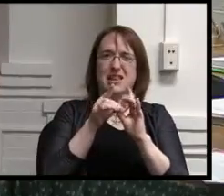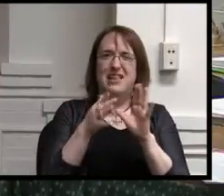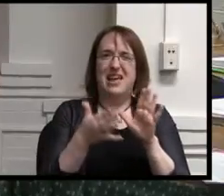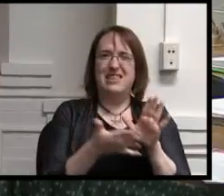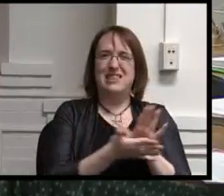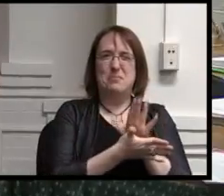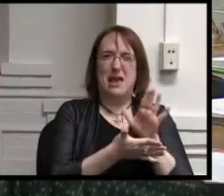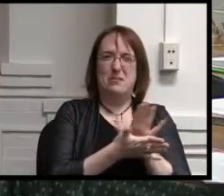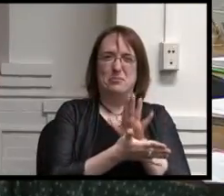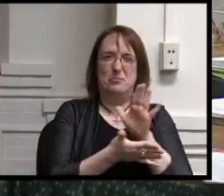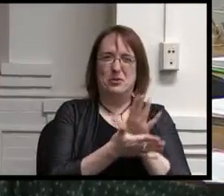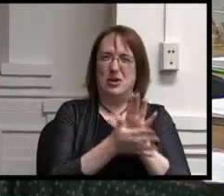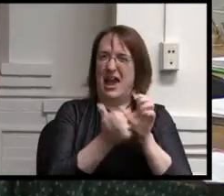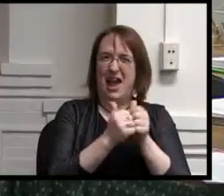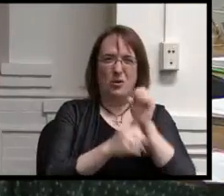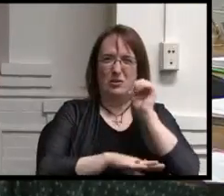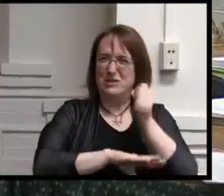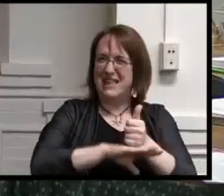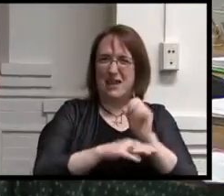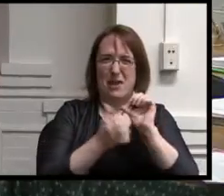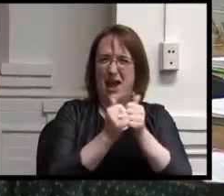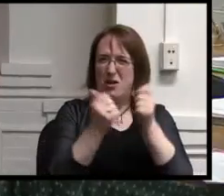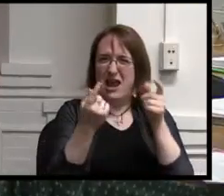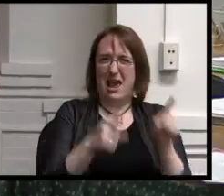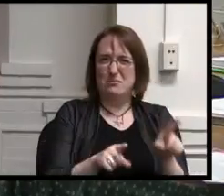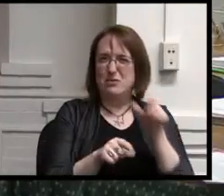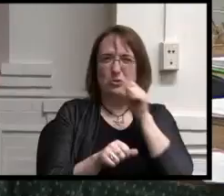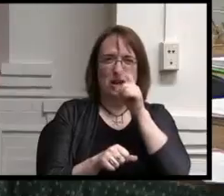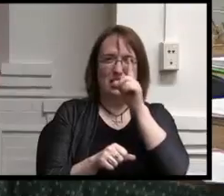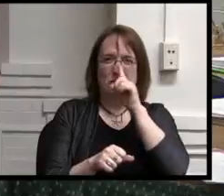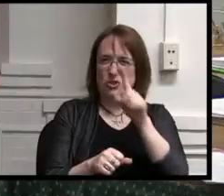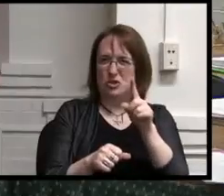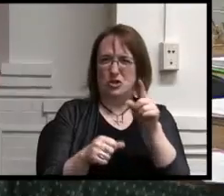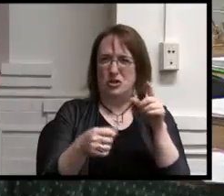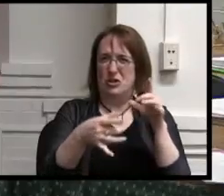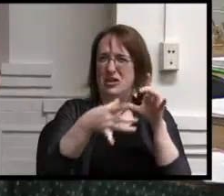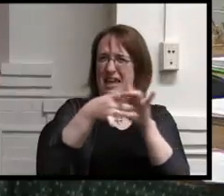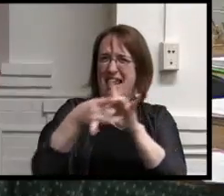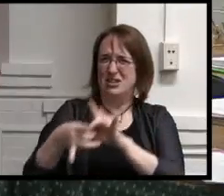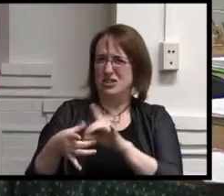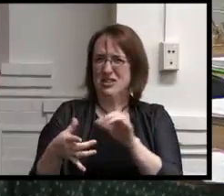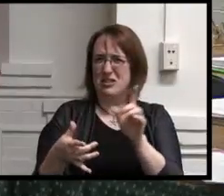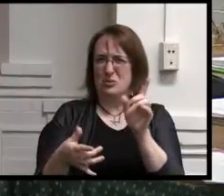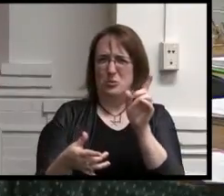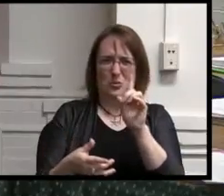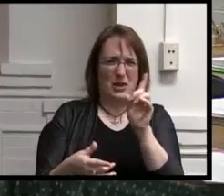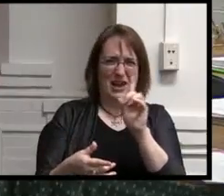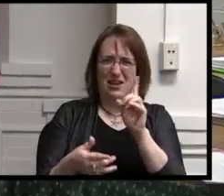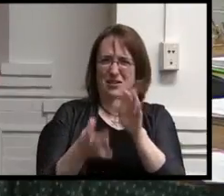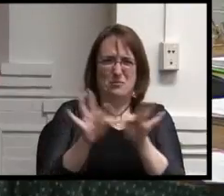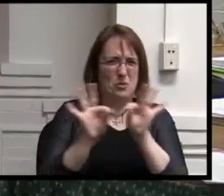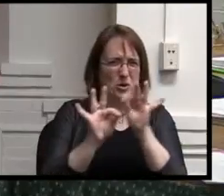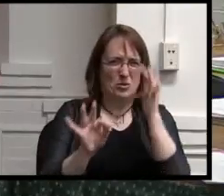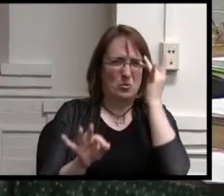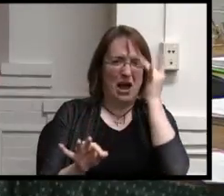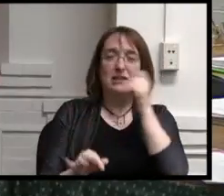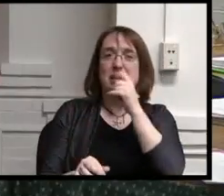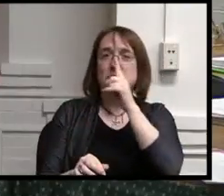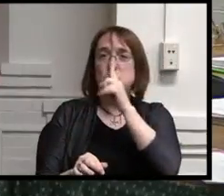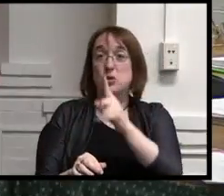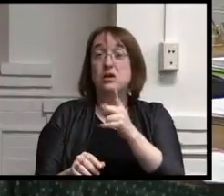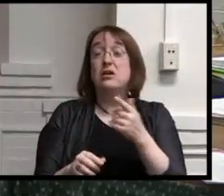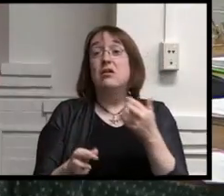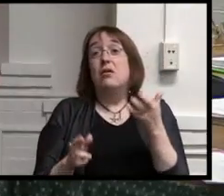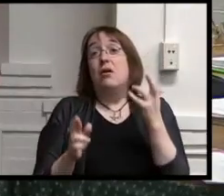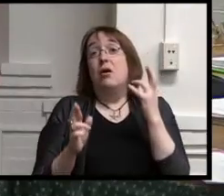not that great, and we're not sure exactly what every one of those connections, what purpose every one of those connections serves. But for reasons I